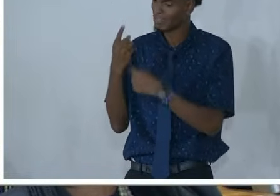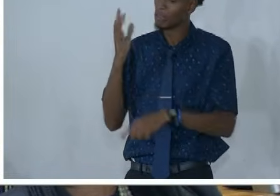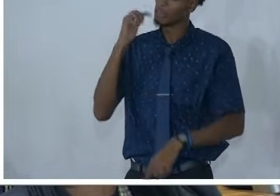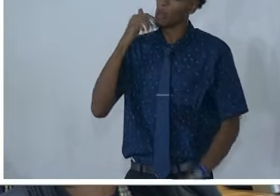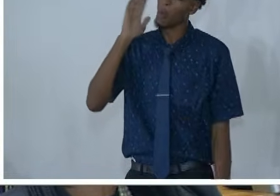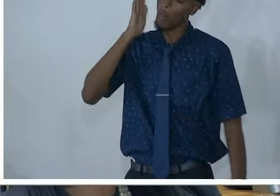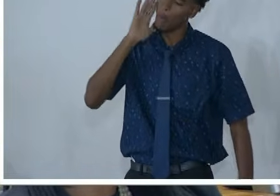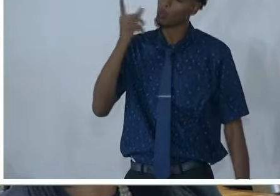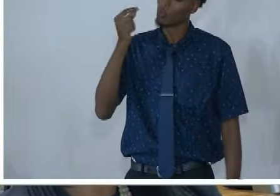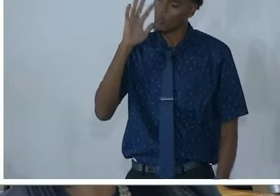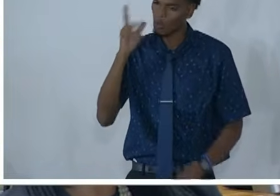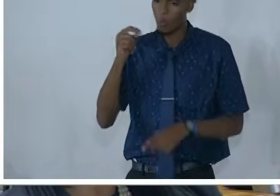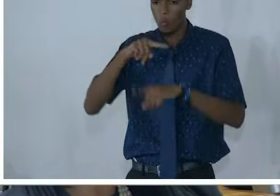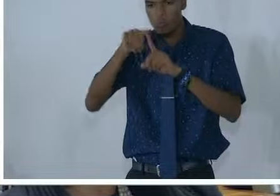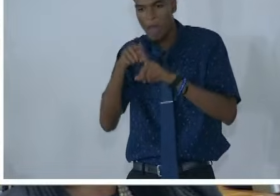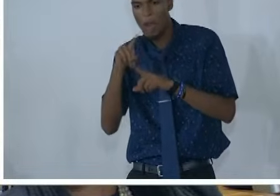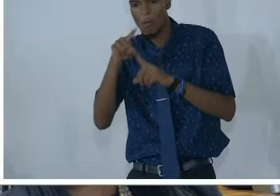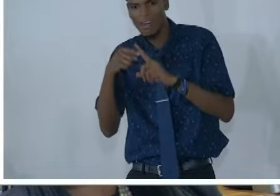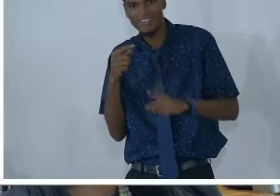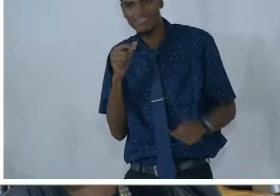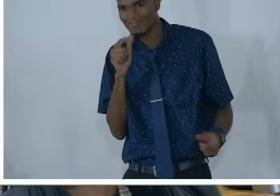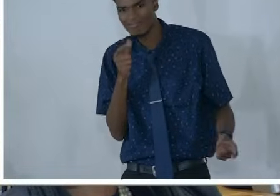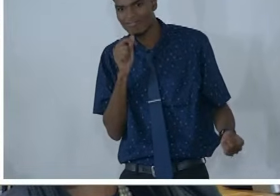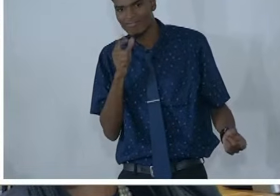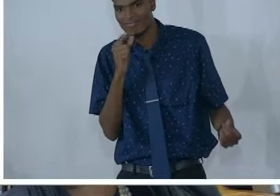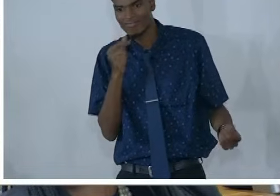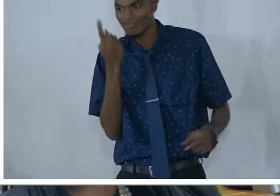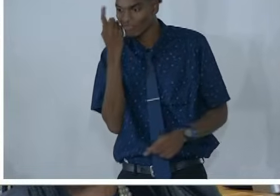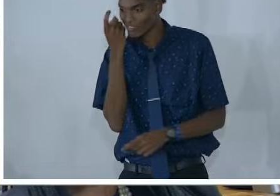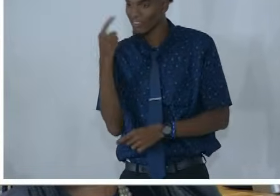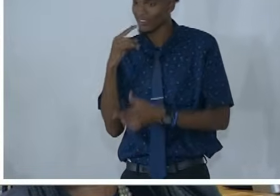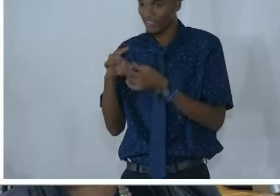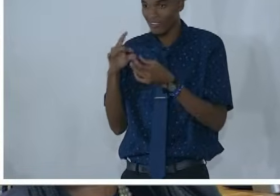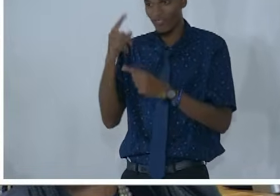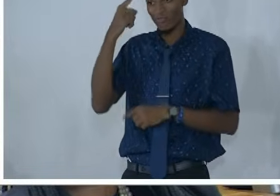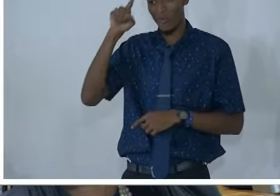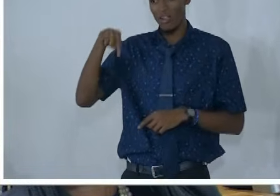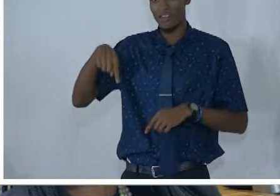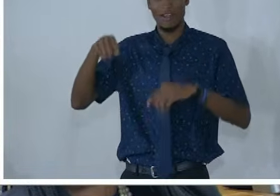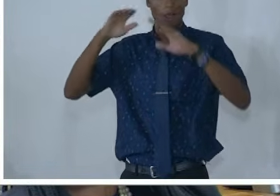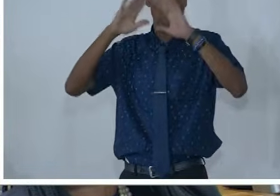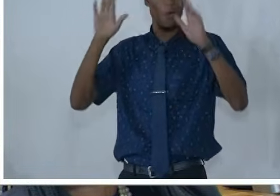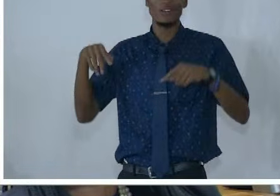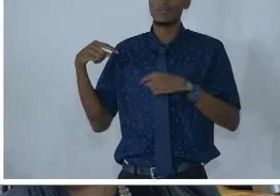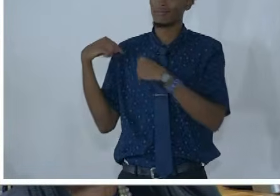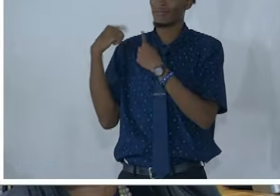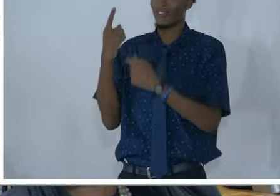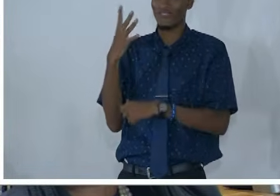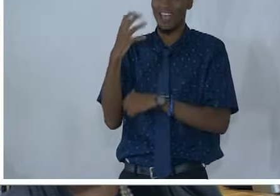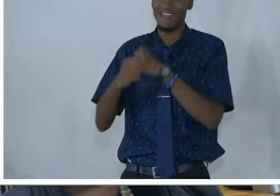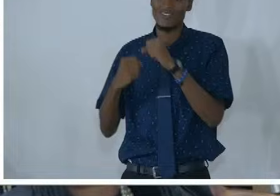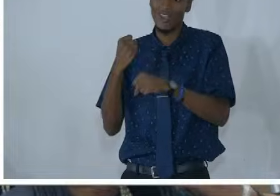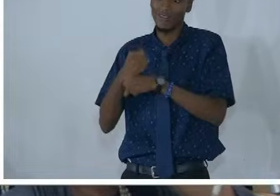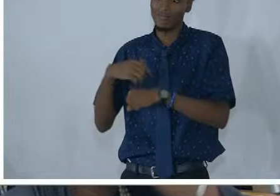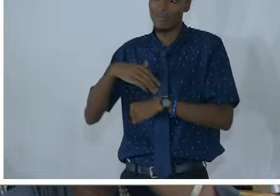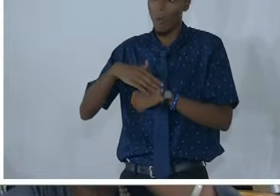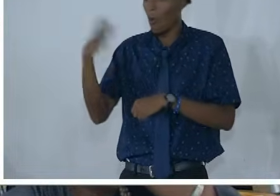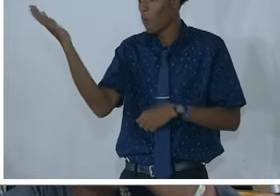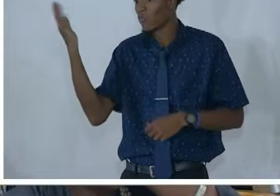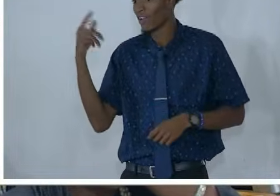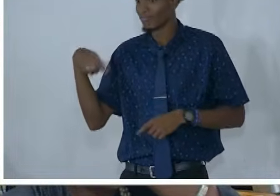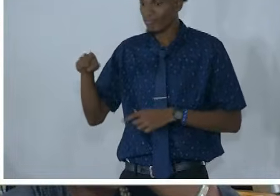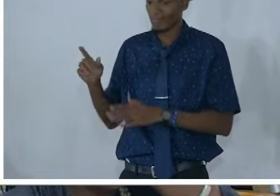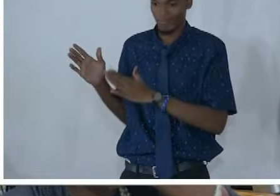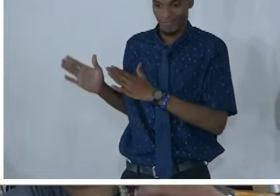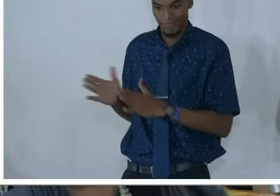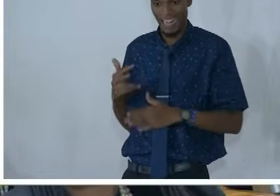In the Minister's own presentation, statement to the House, it is over 5 years now that the plant has